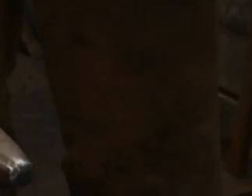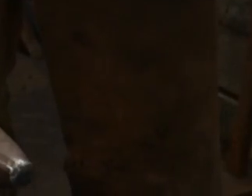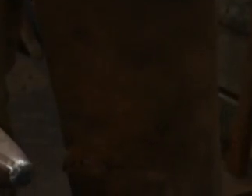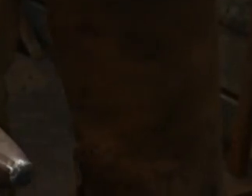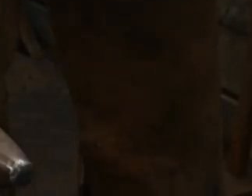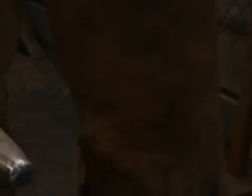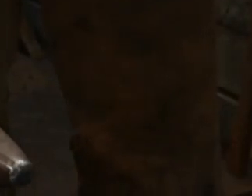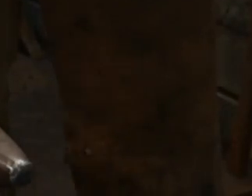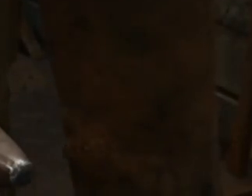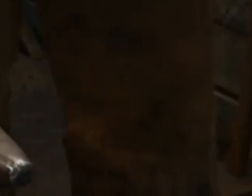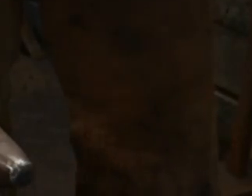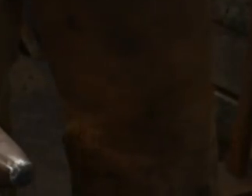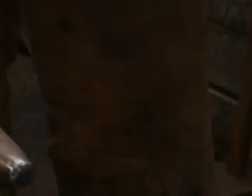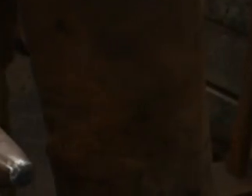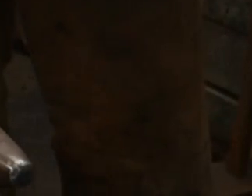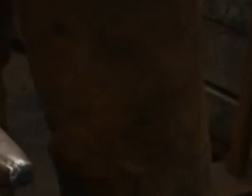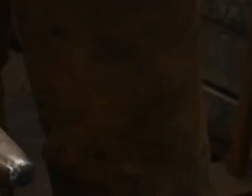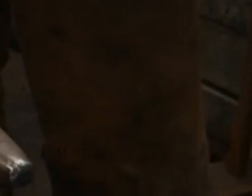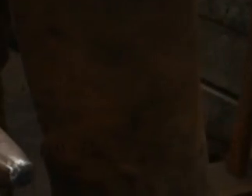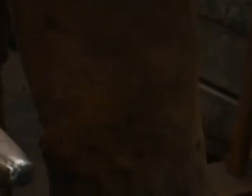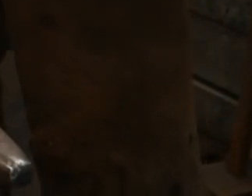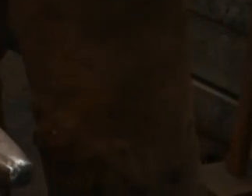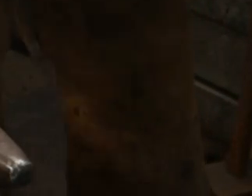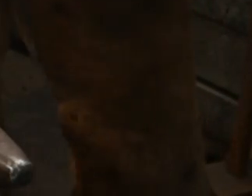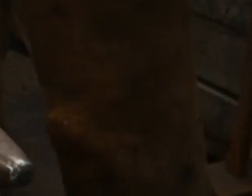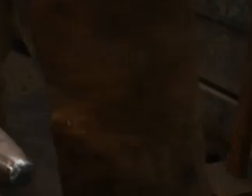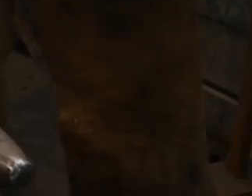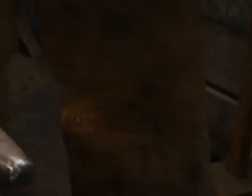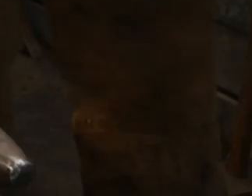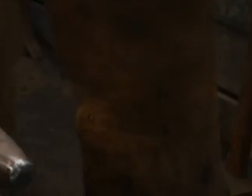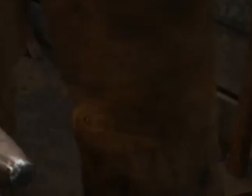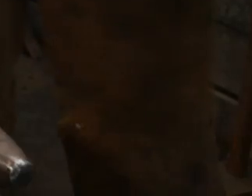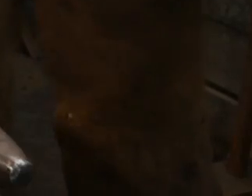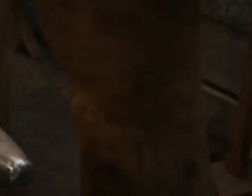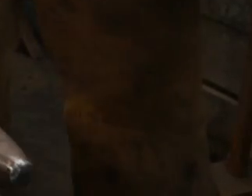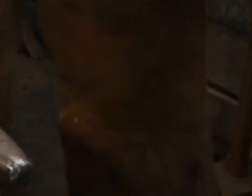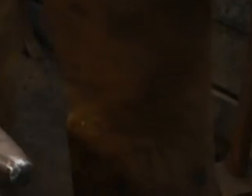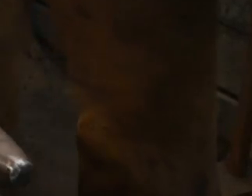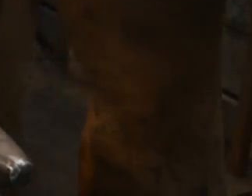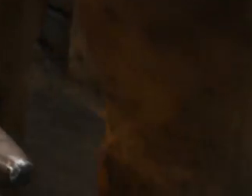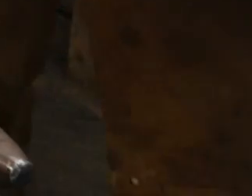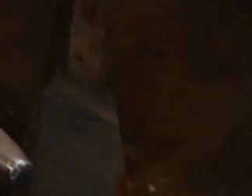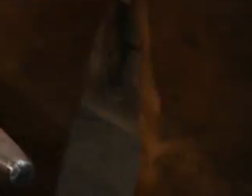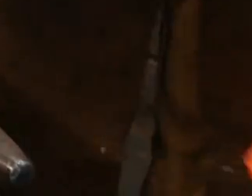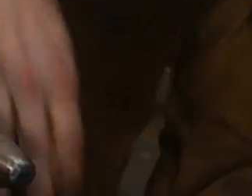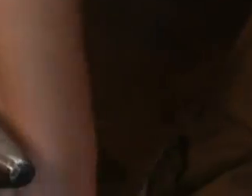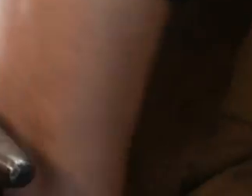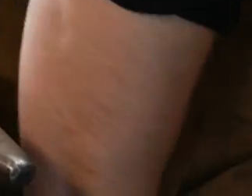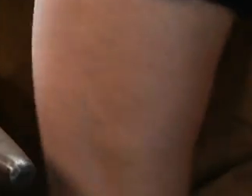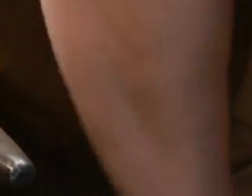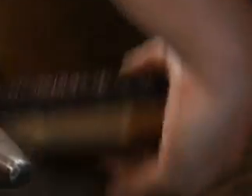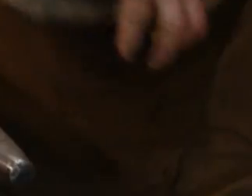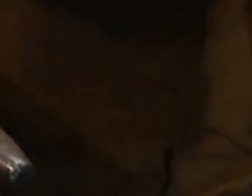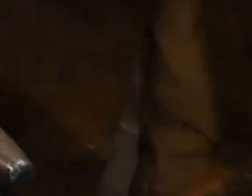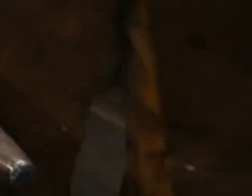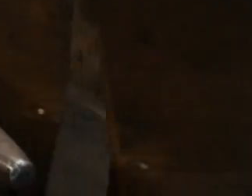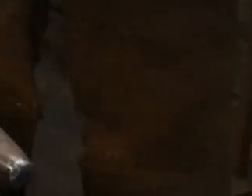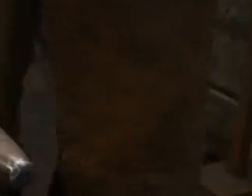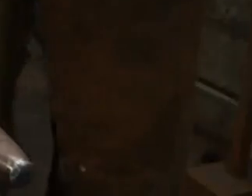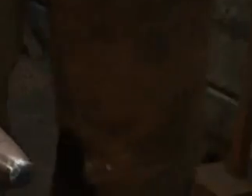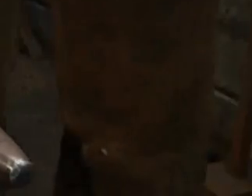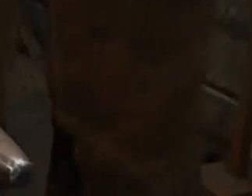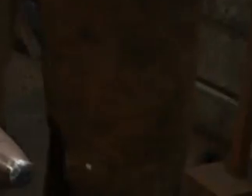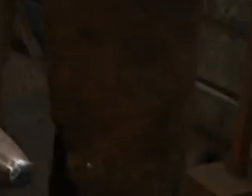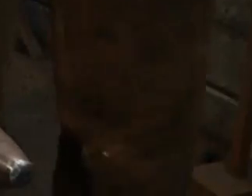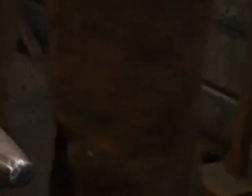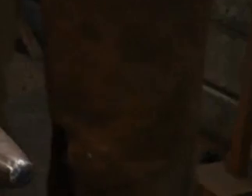Dana. Dana? Yep. Alright, you said Dan there. No, Dana. Says, hi guys from Off the Grid Blacksmith, love all your